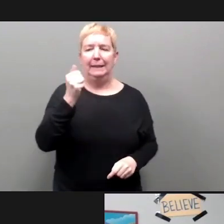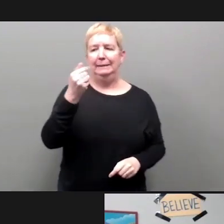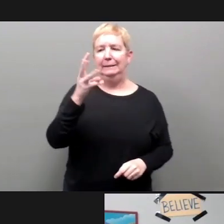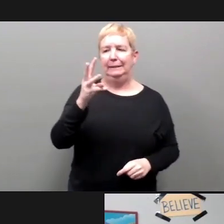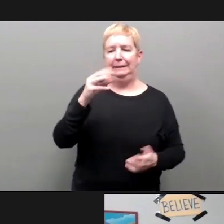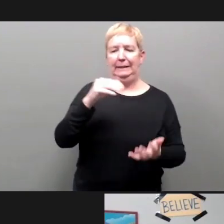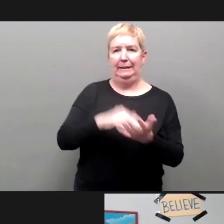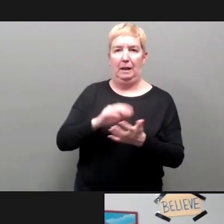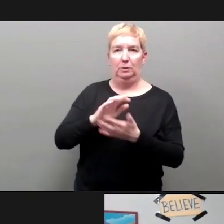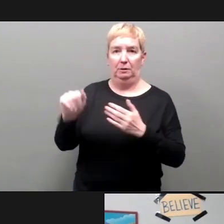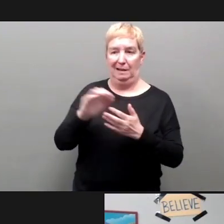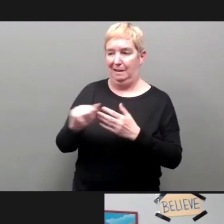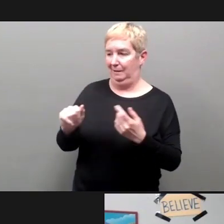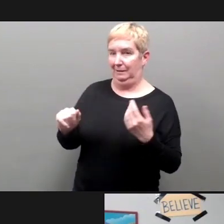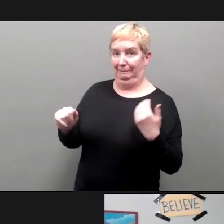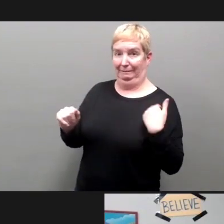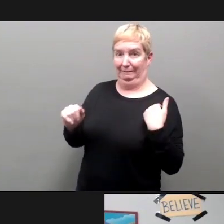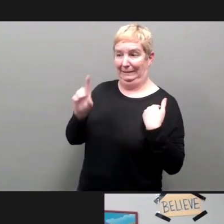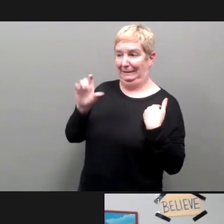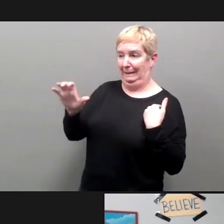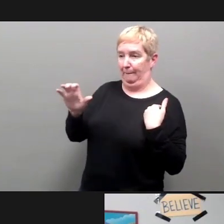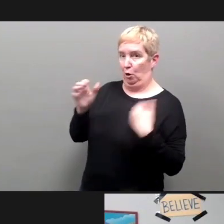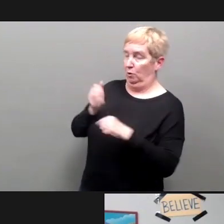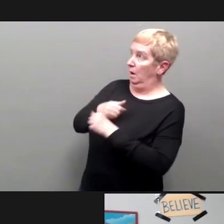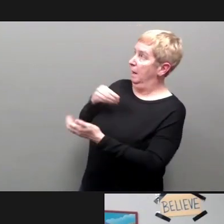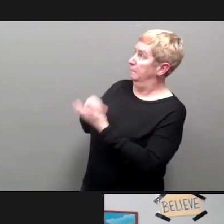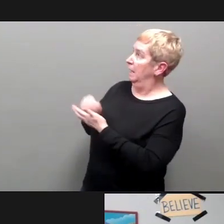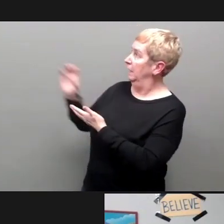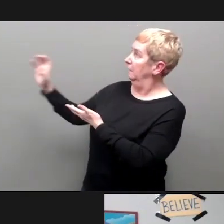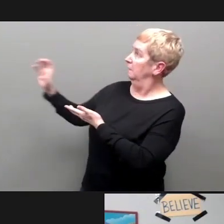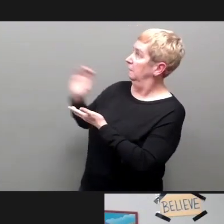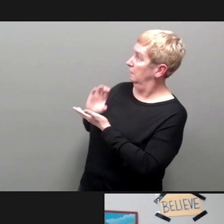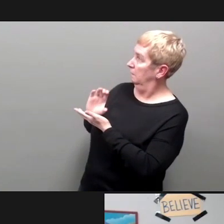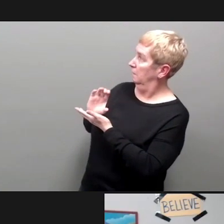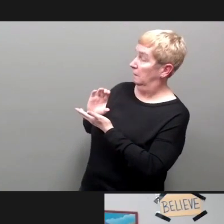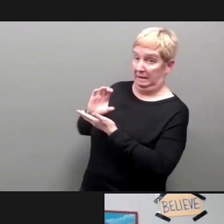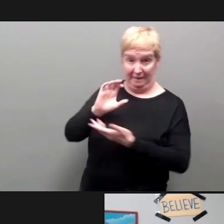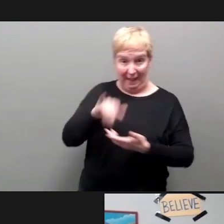December for rapid testing kits. Is this for at-home testing?